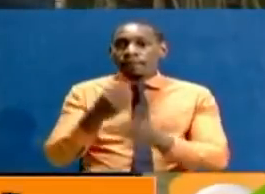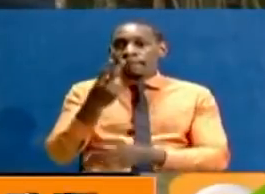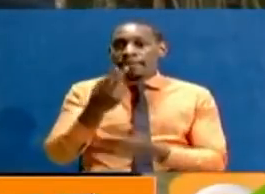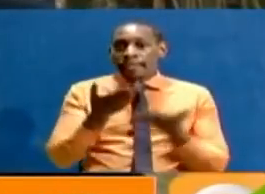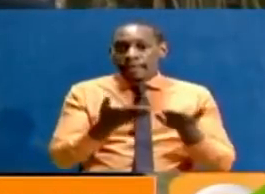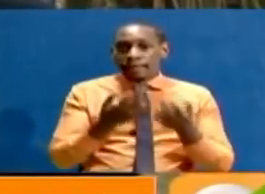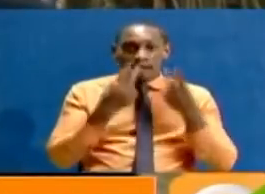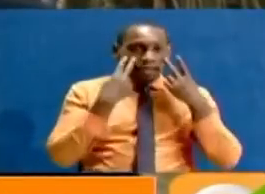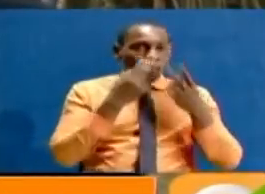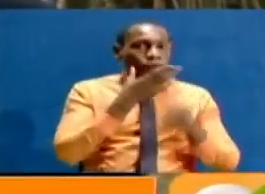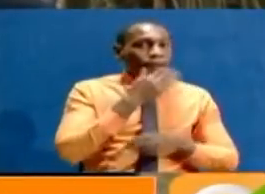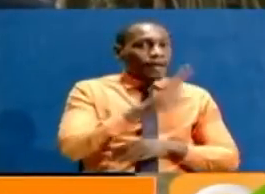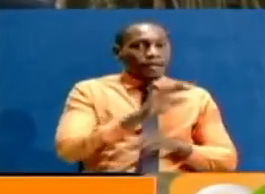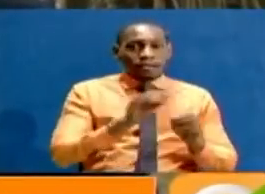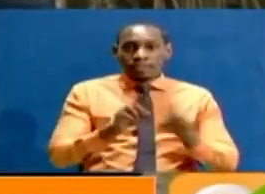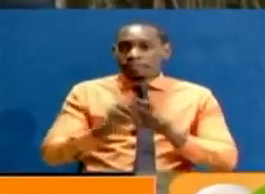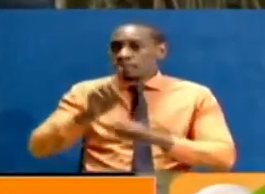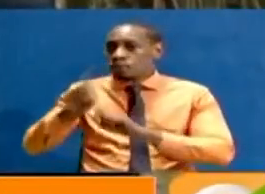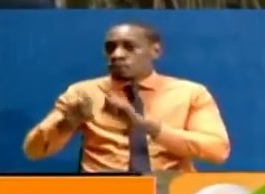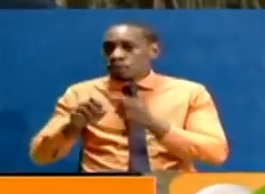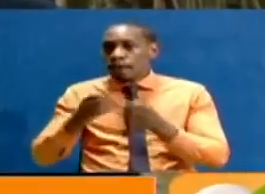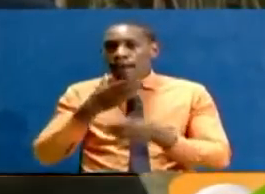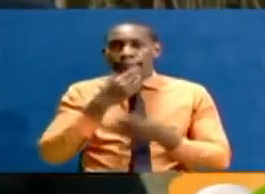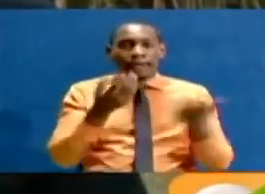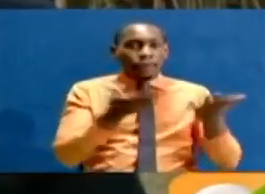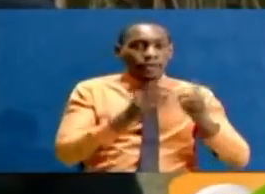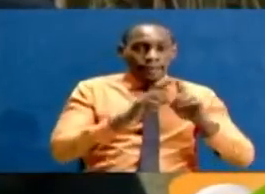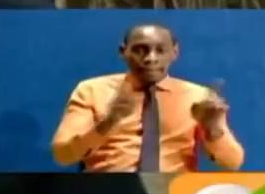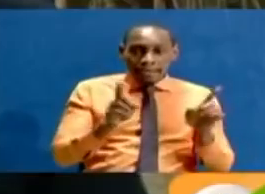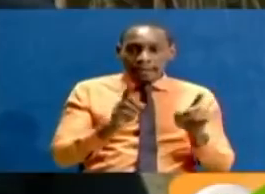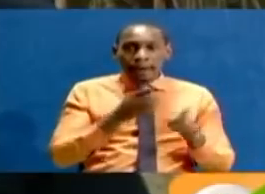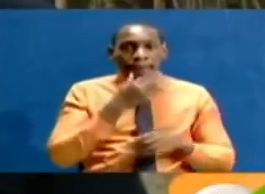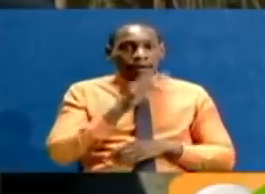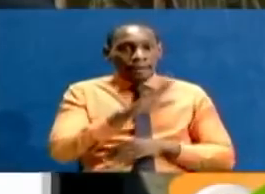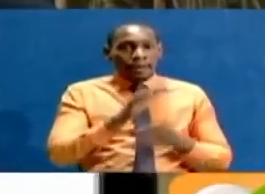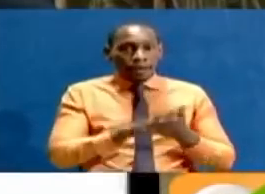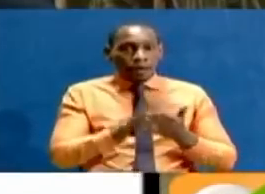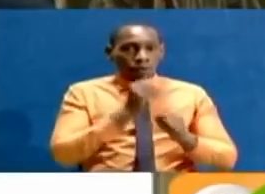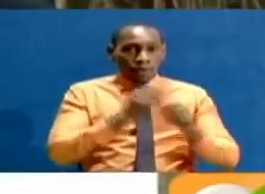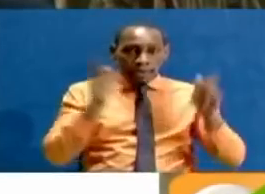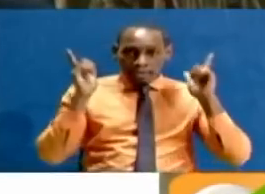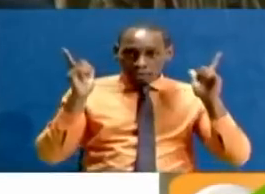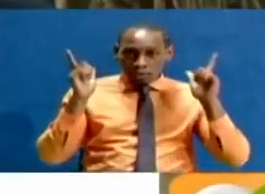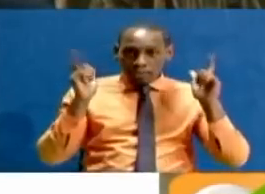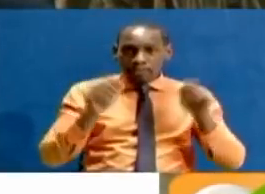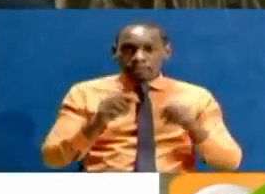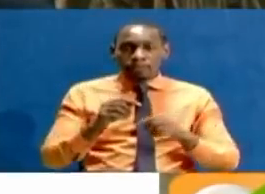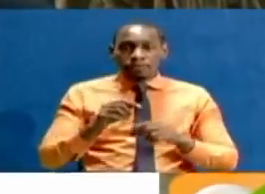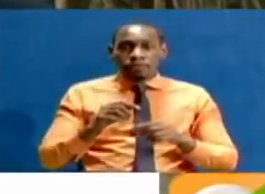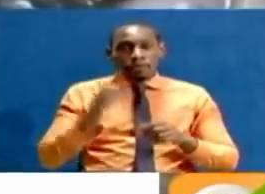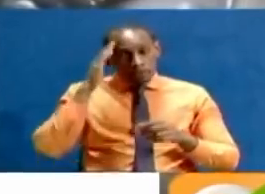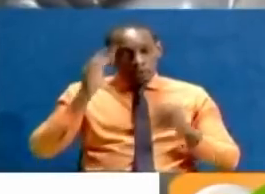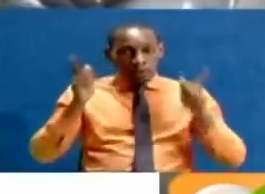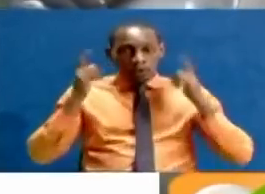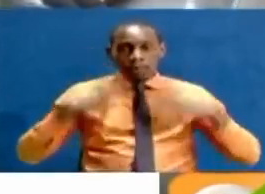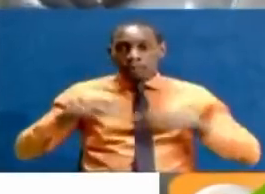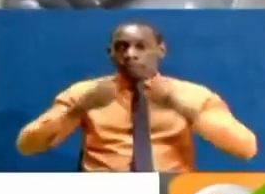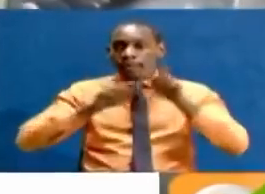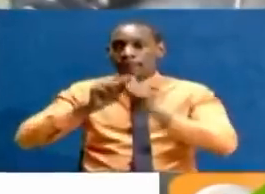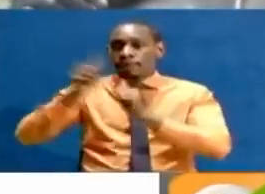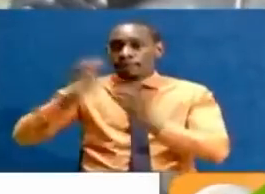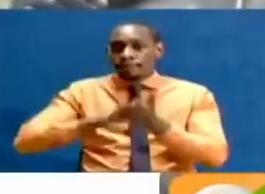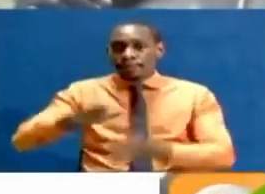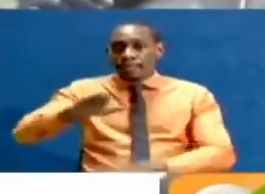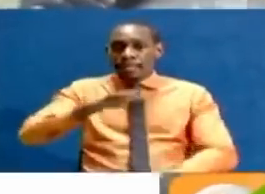tujamuona mpaka tukaulizana hii mzee anaweza kuwa wapi. Lakini sababu ni mzee wa Marodi, tukaona watu wa Marodi ni watu wa masafa. Area